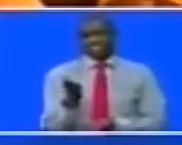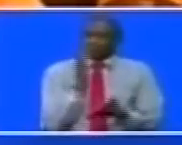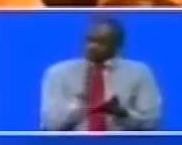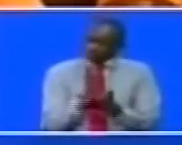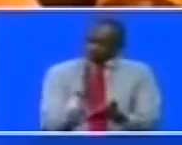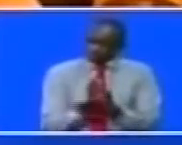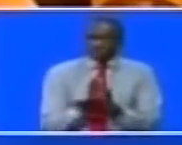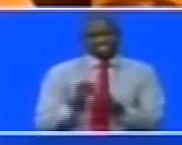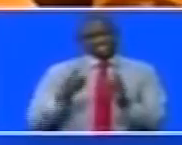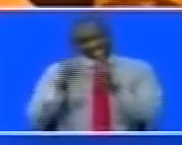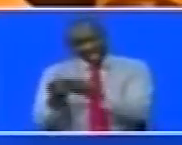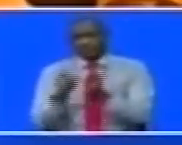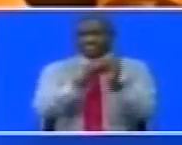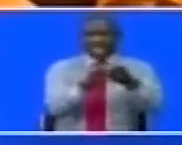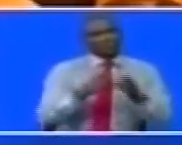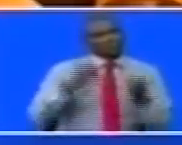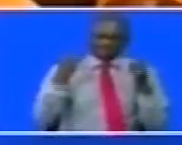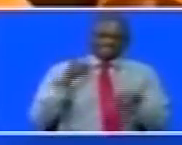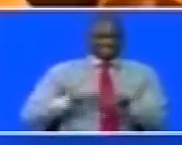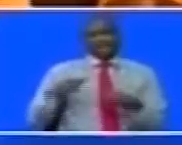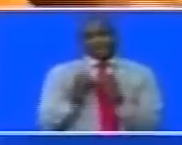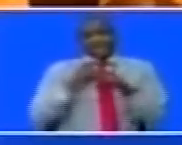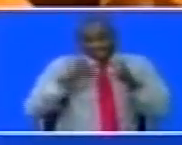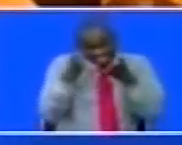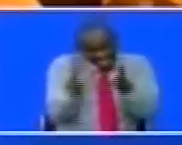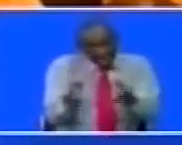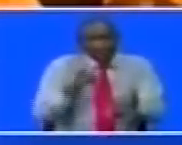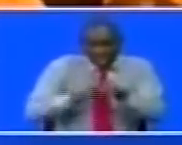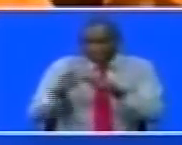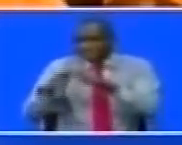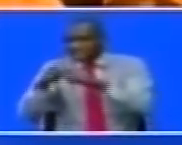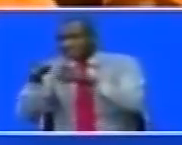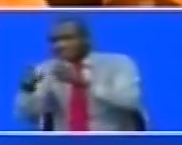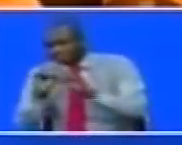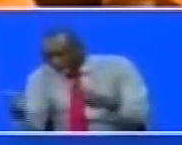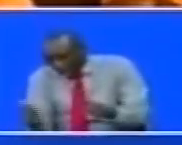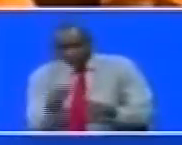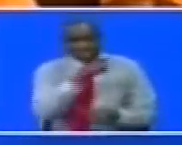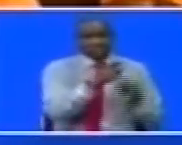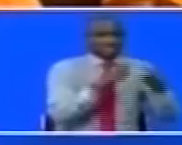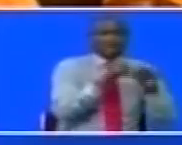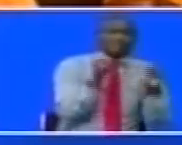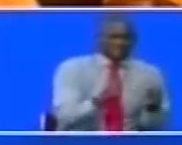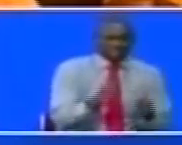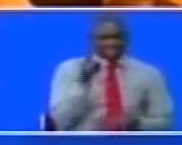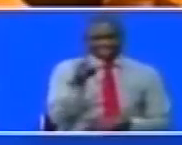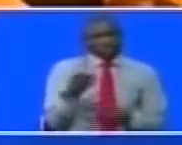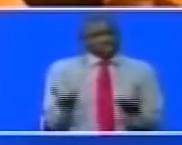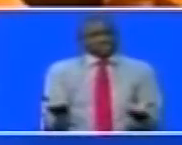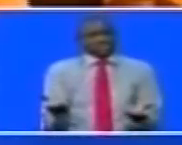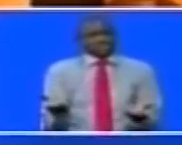course, ethnicity you have already pounded enough. So when one circumcised person turns against an uncircumcised person, or